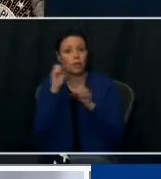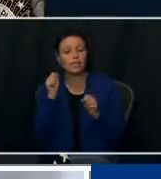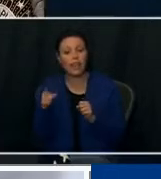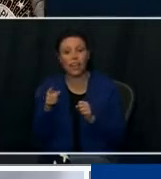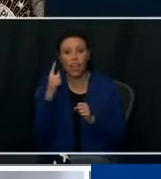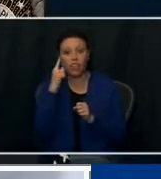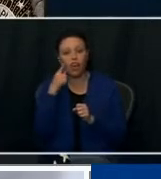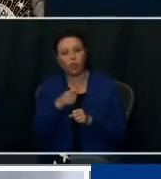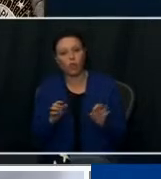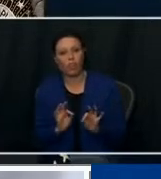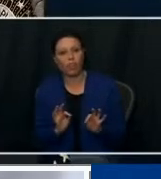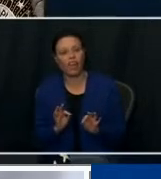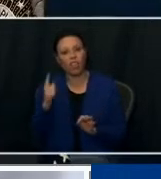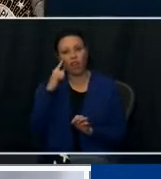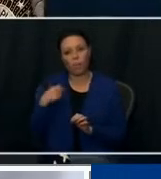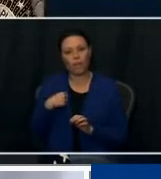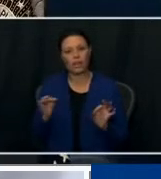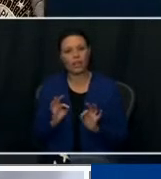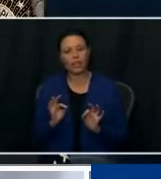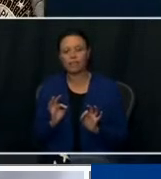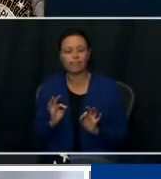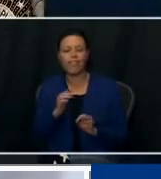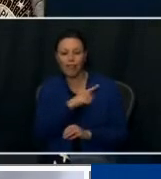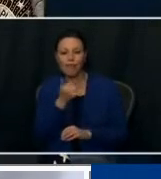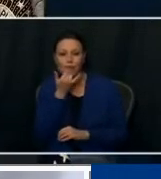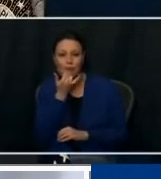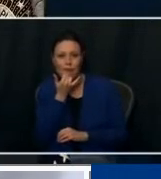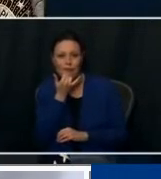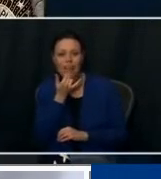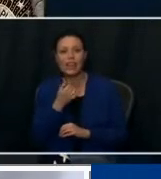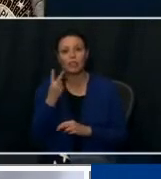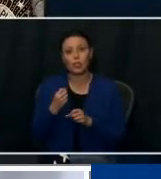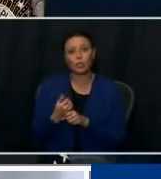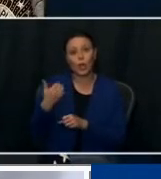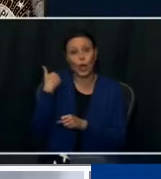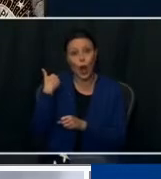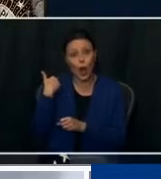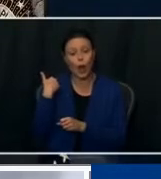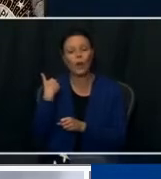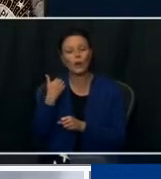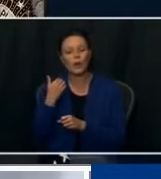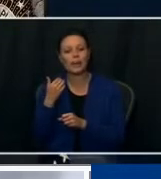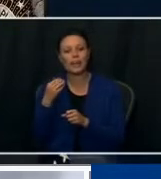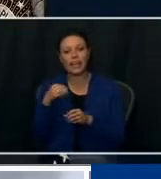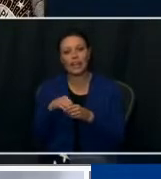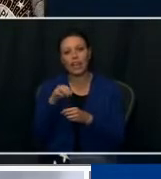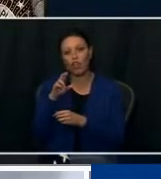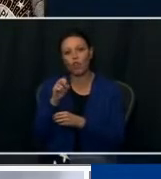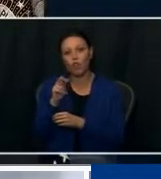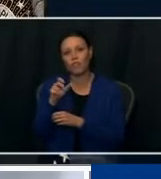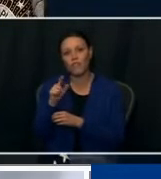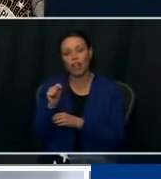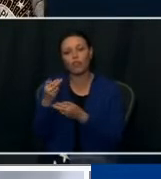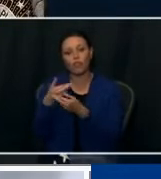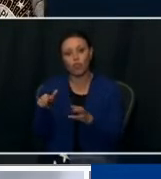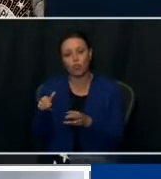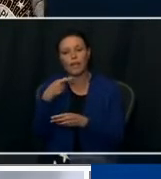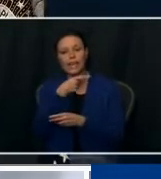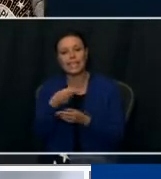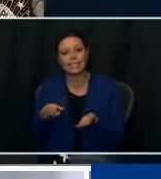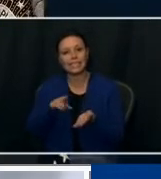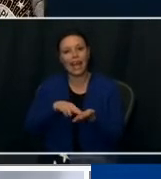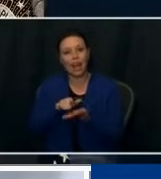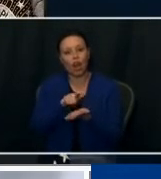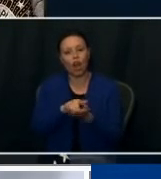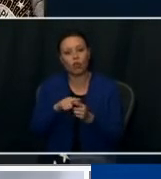me and they sure as the devil underestimated you about two years ago just over in the Roosevelt room the president signed legislation